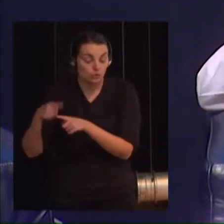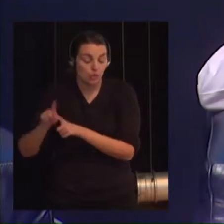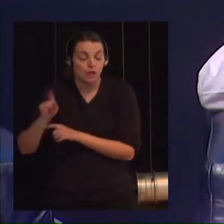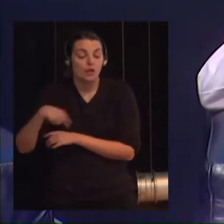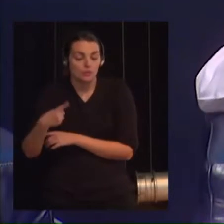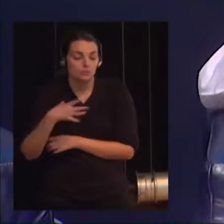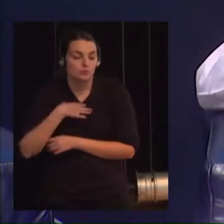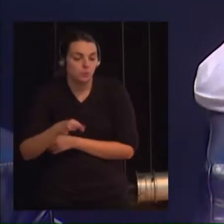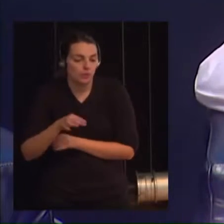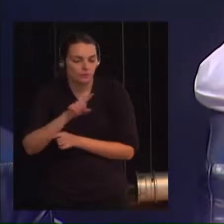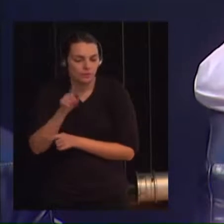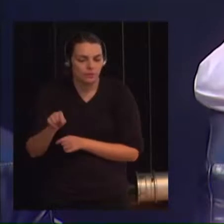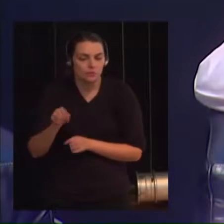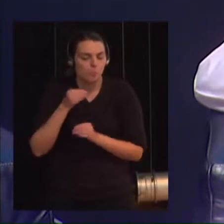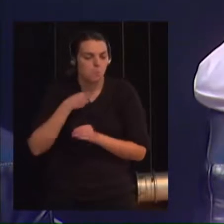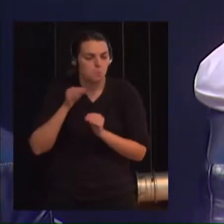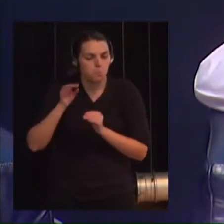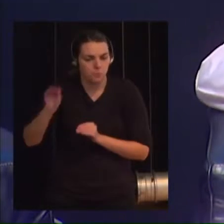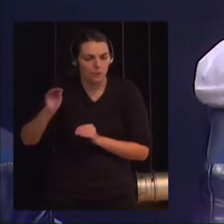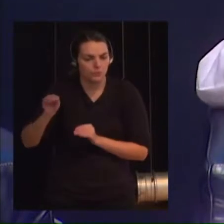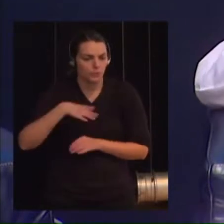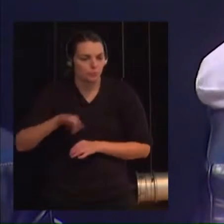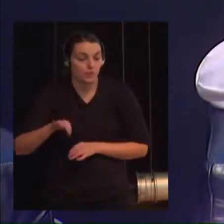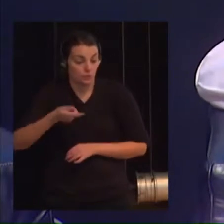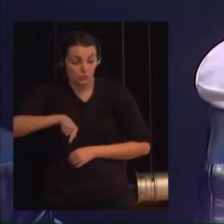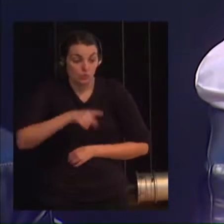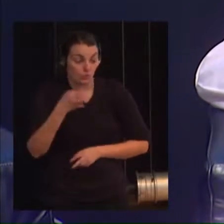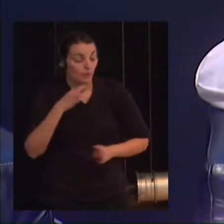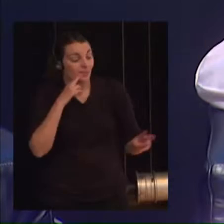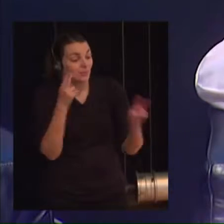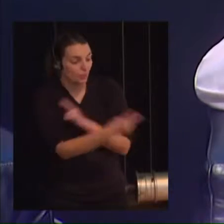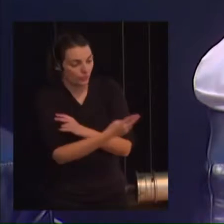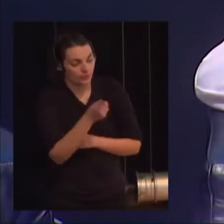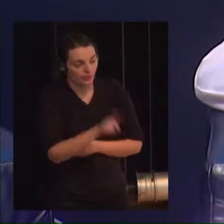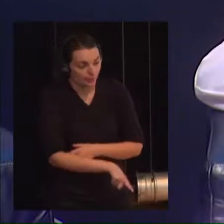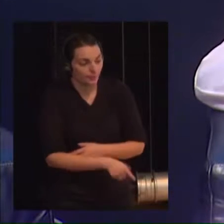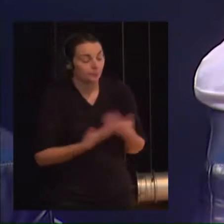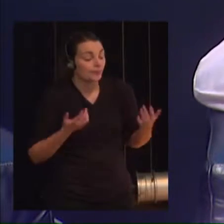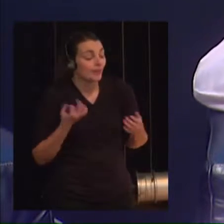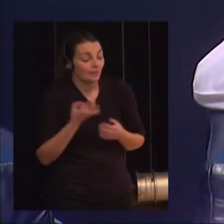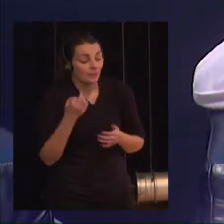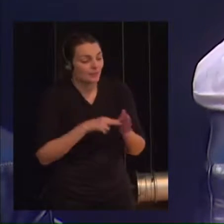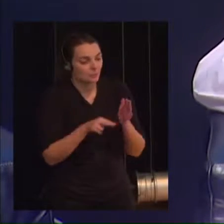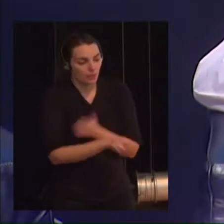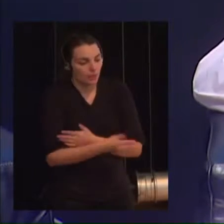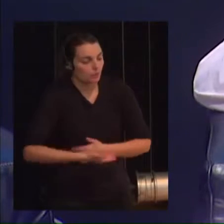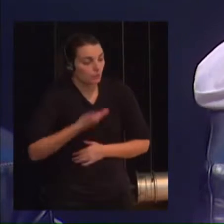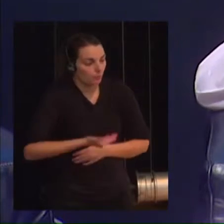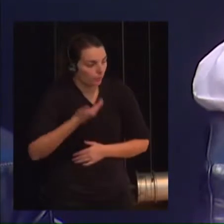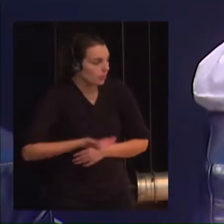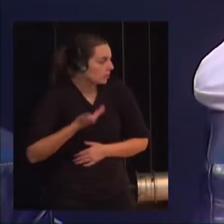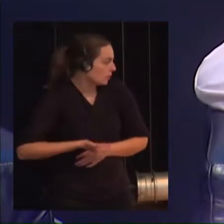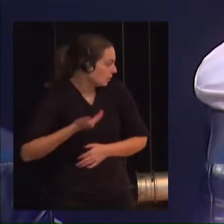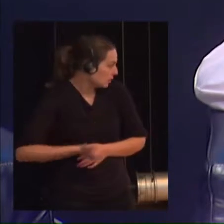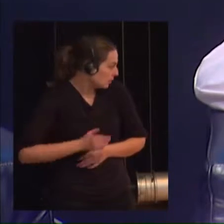think the era of transparency is upon us. And then finally, I've just closed by making a few observations about where this leaves the media at a